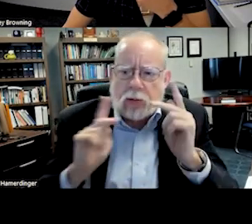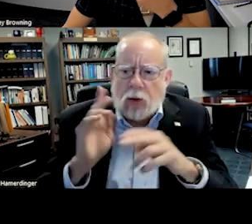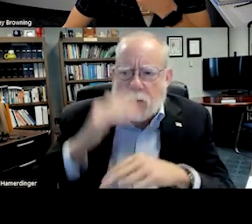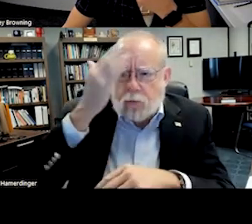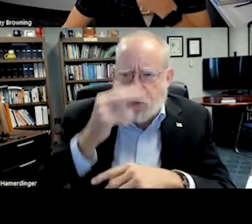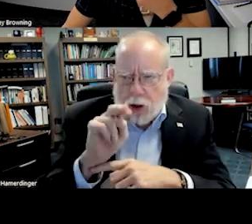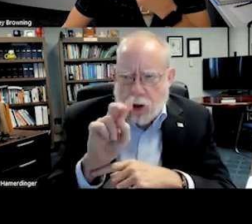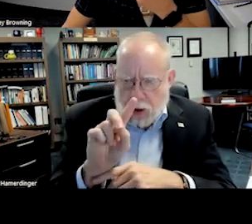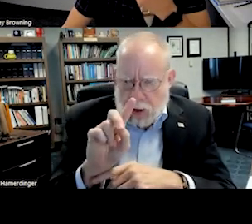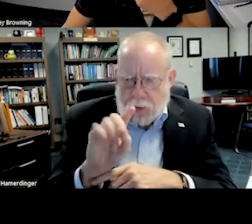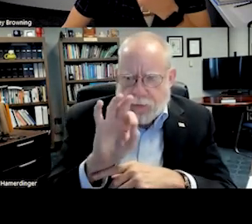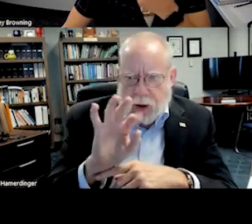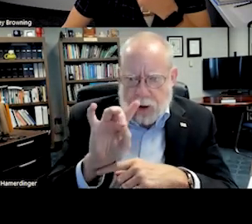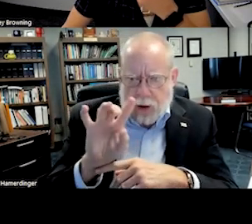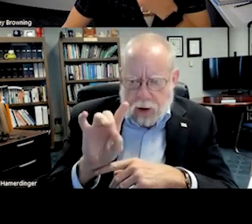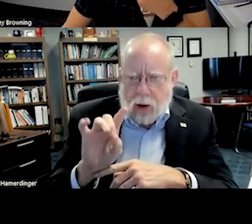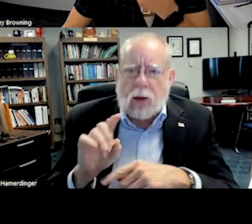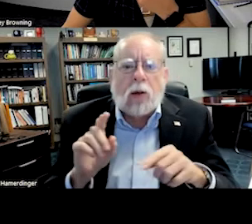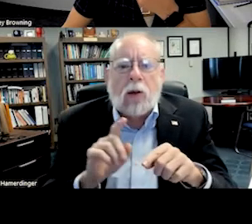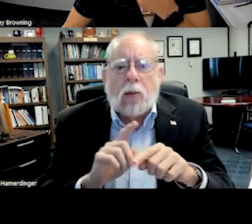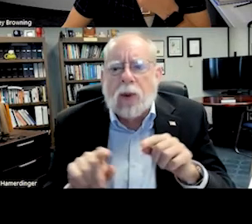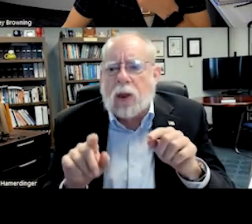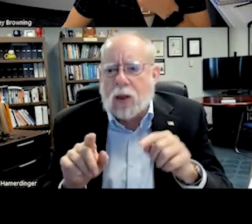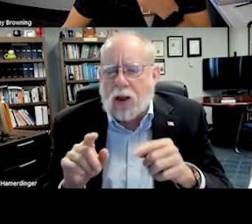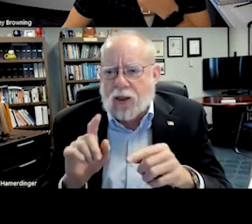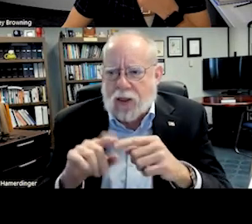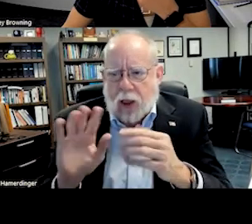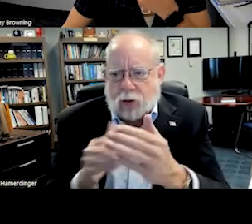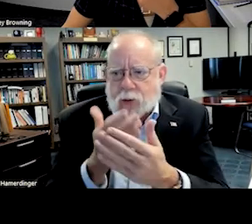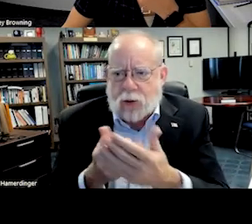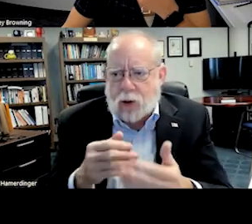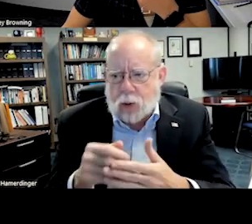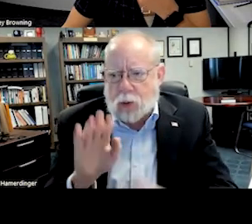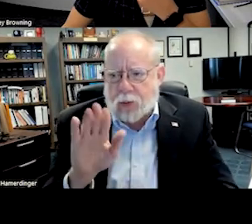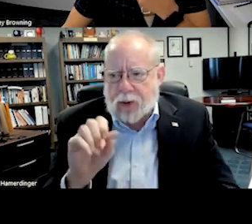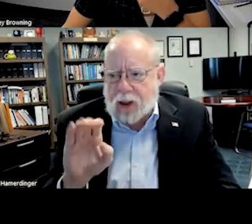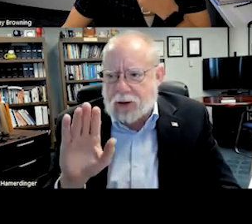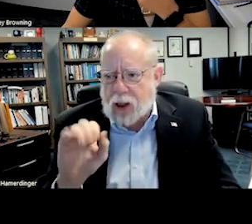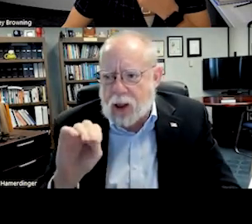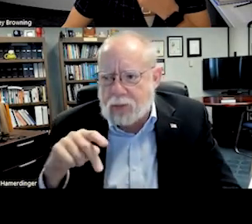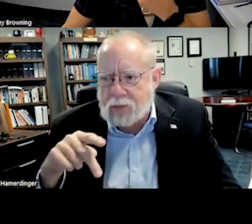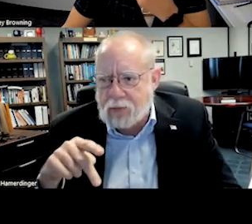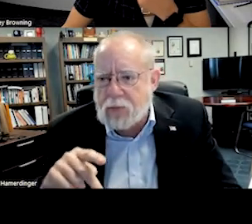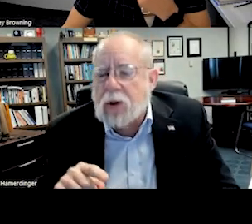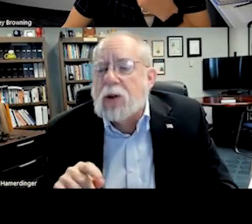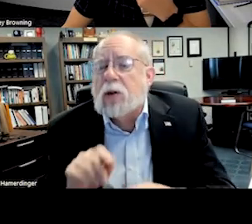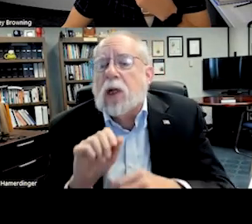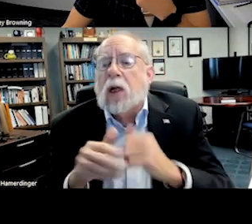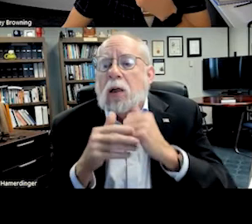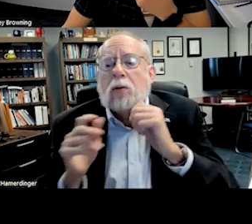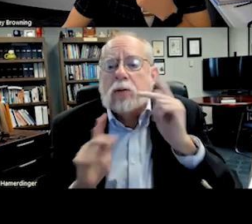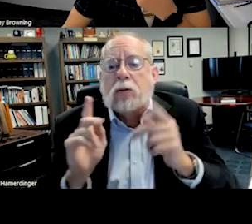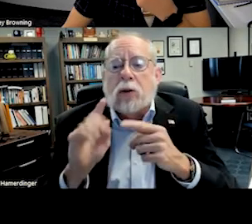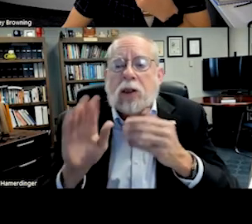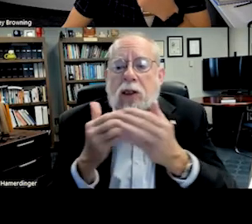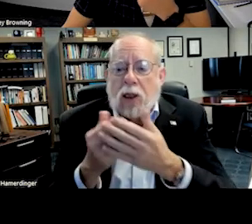been involved to assist deaf people at NAD and 988. And it's all truly